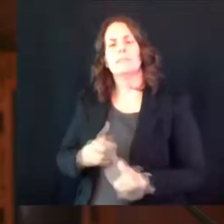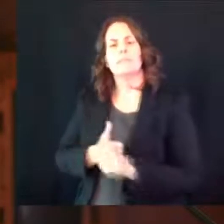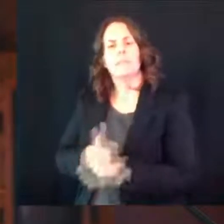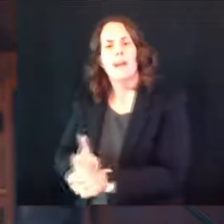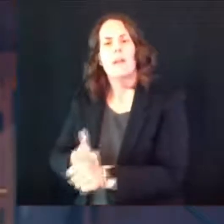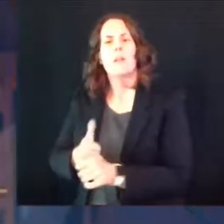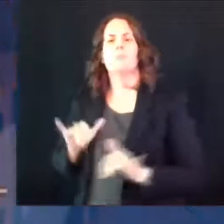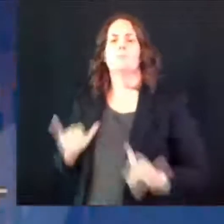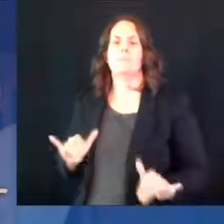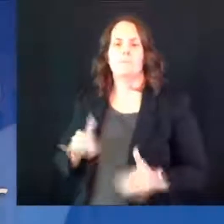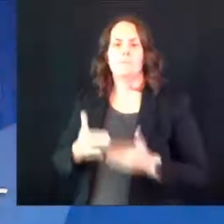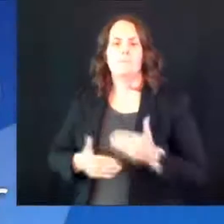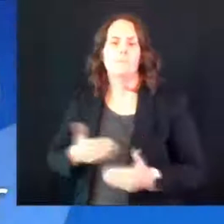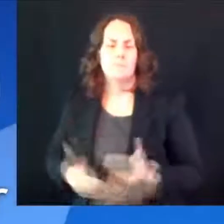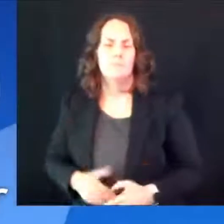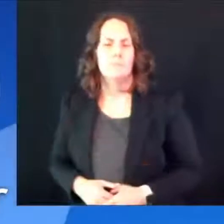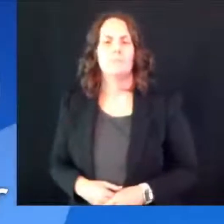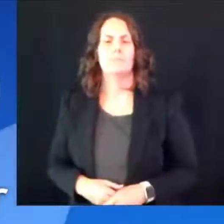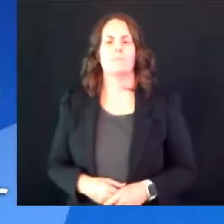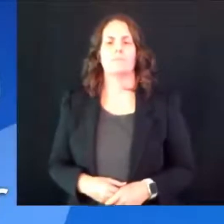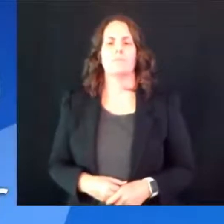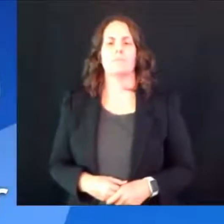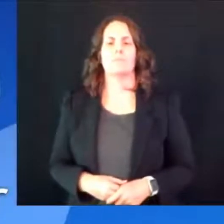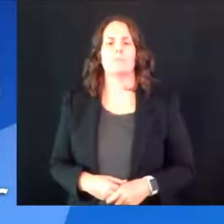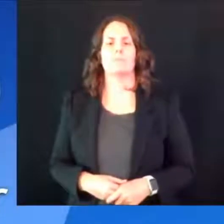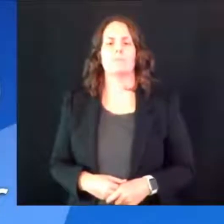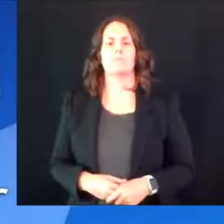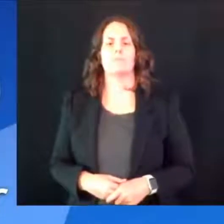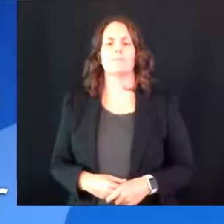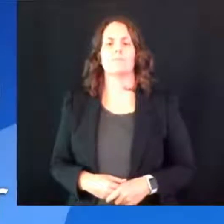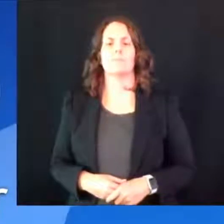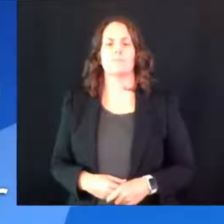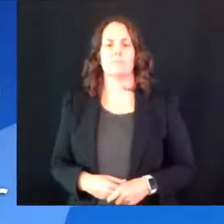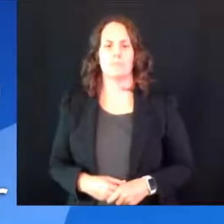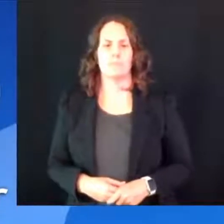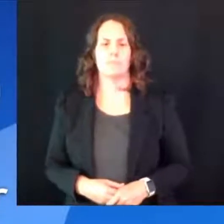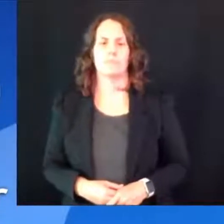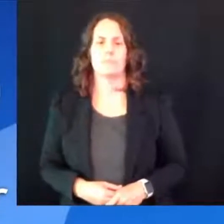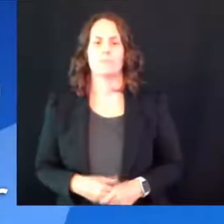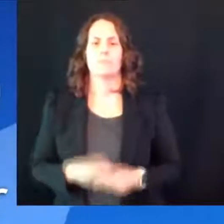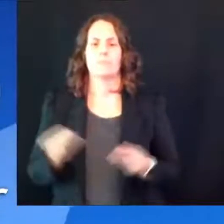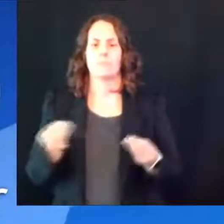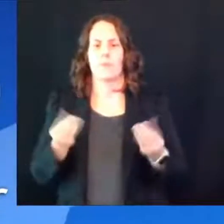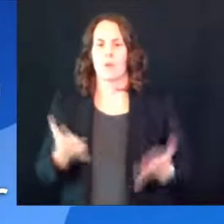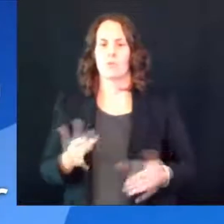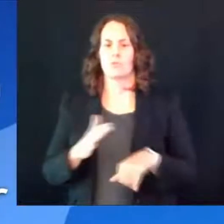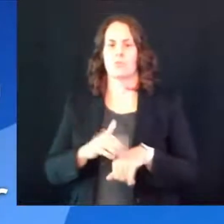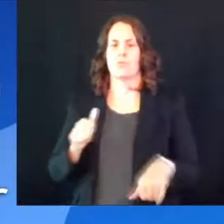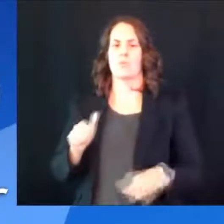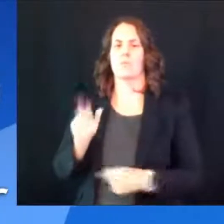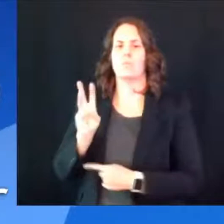All right, thank you for that. And we will go to Will Cushman at WisContext for our next question.